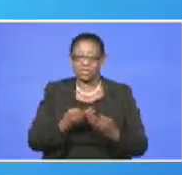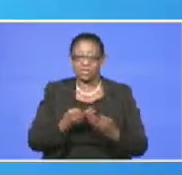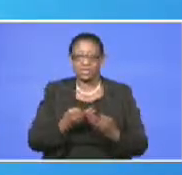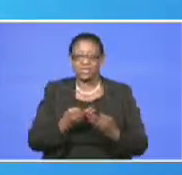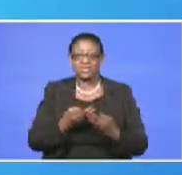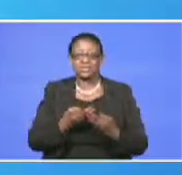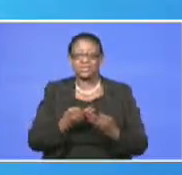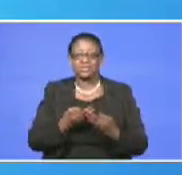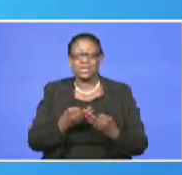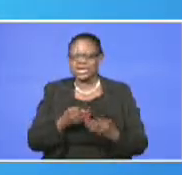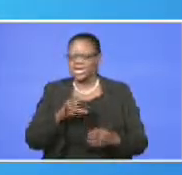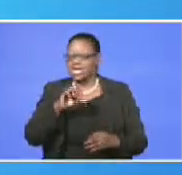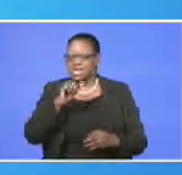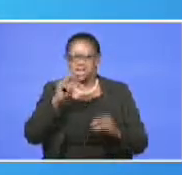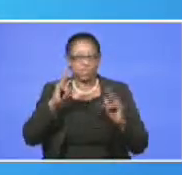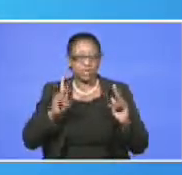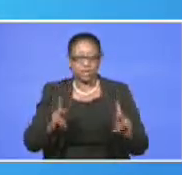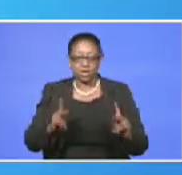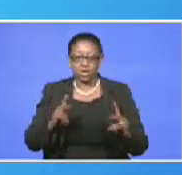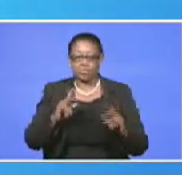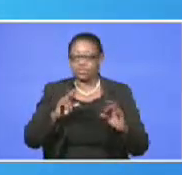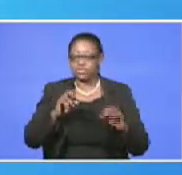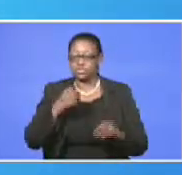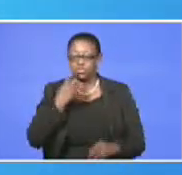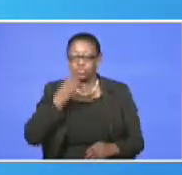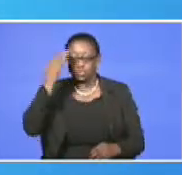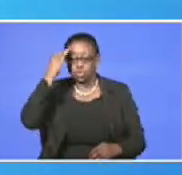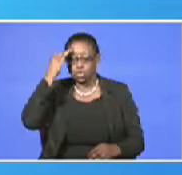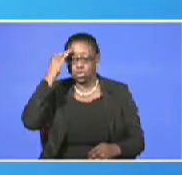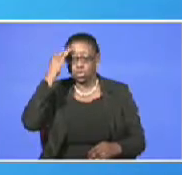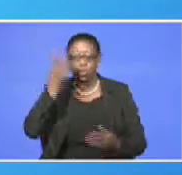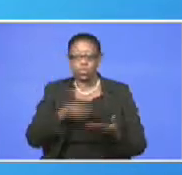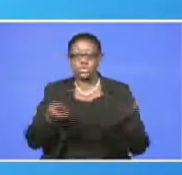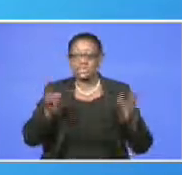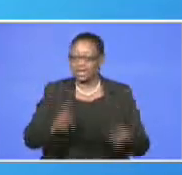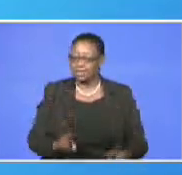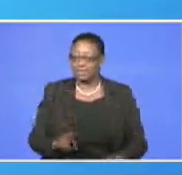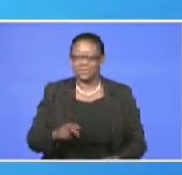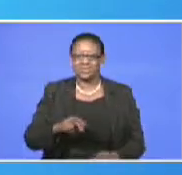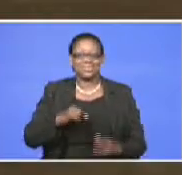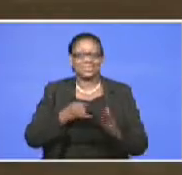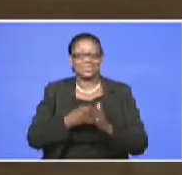who didn't feel this, I feel this twice within 4 months, it's rough.